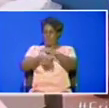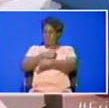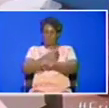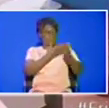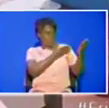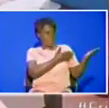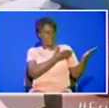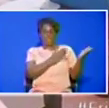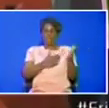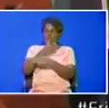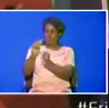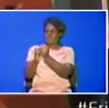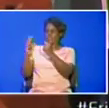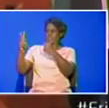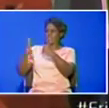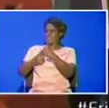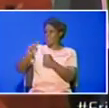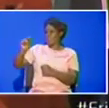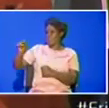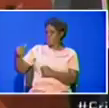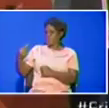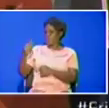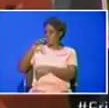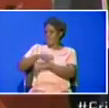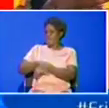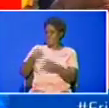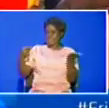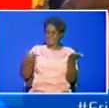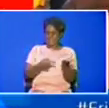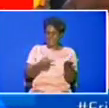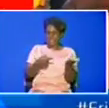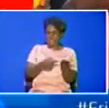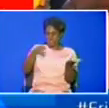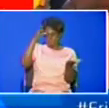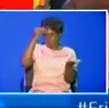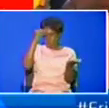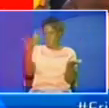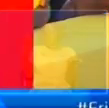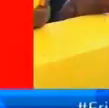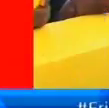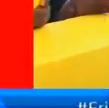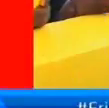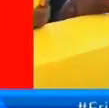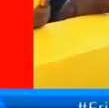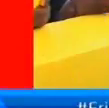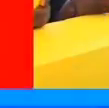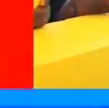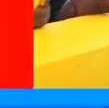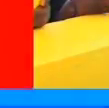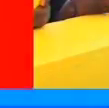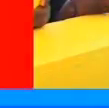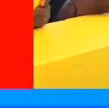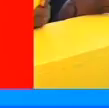over 17,000 schools which have received digital learning equipment countrywide. With over